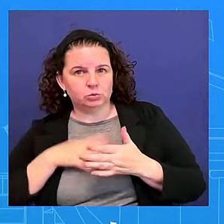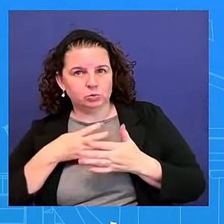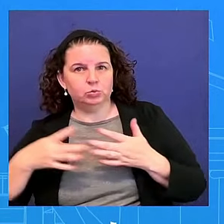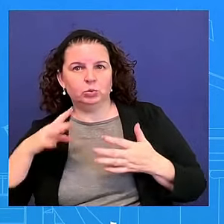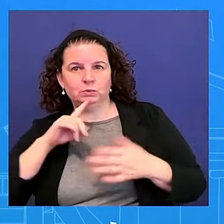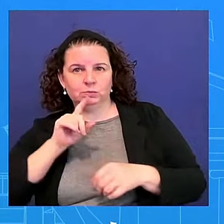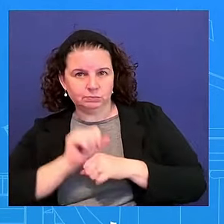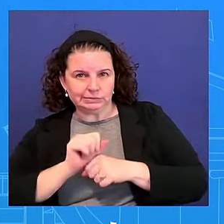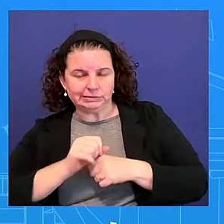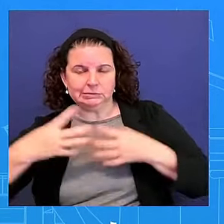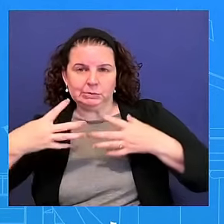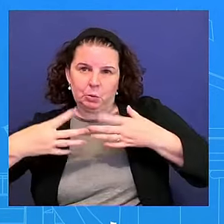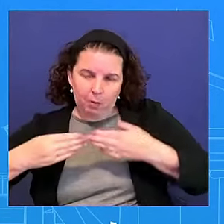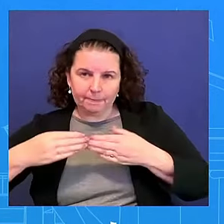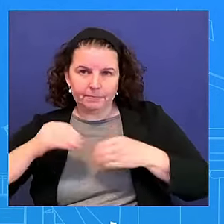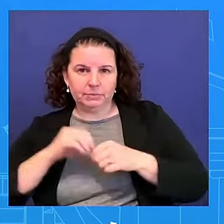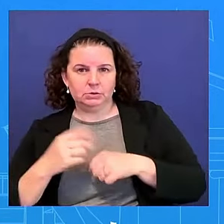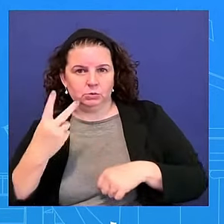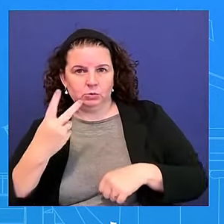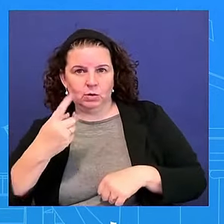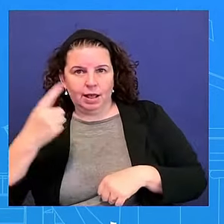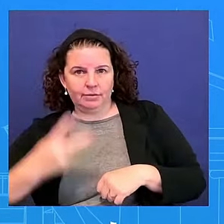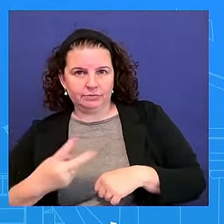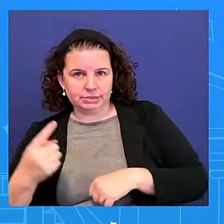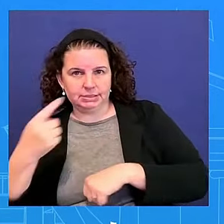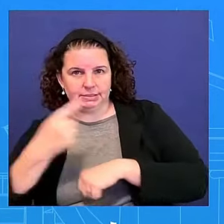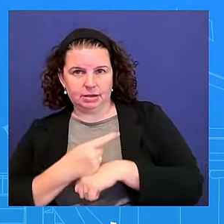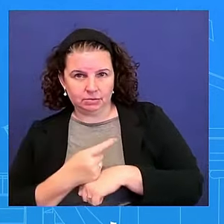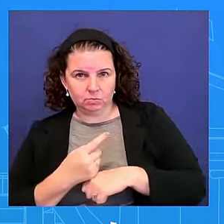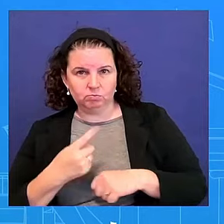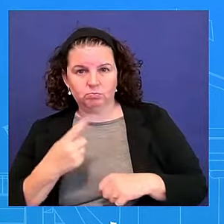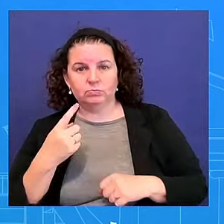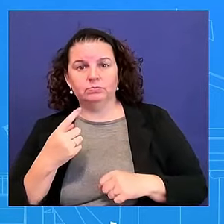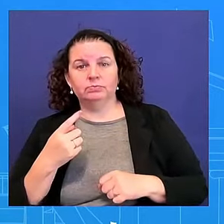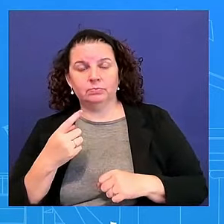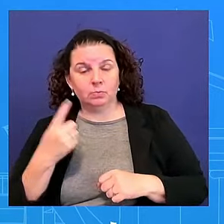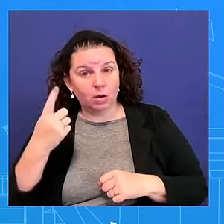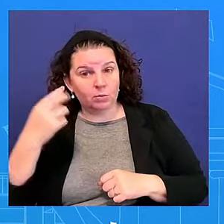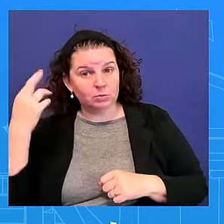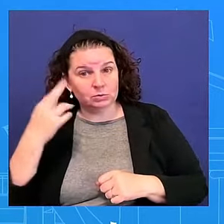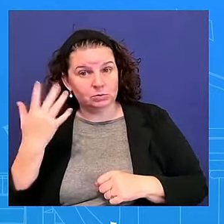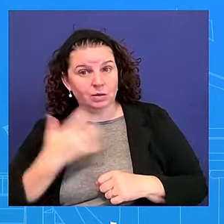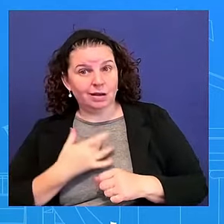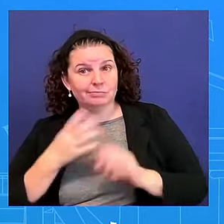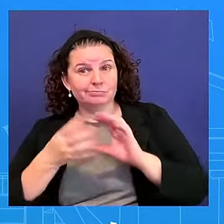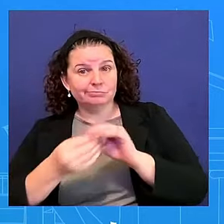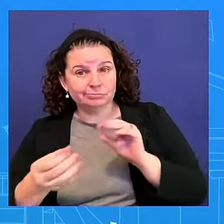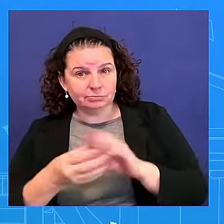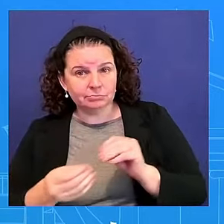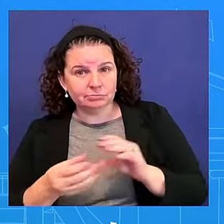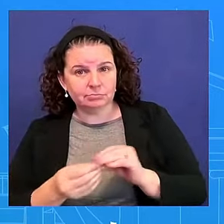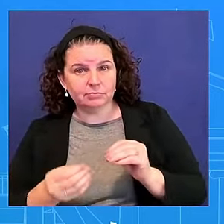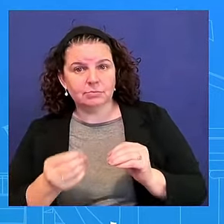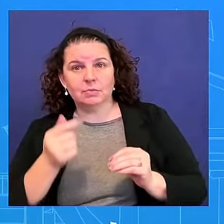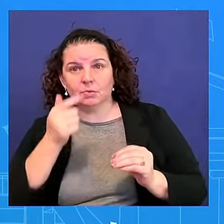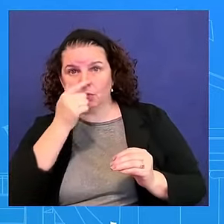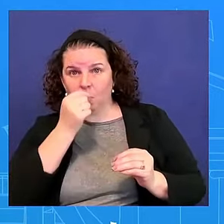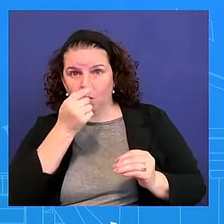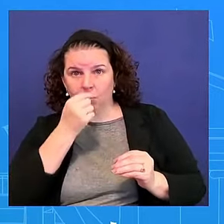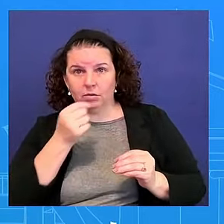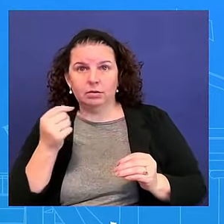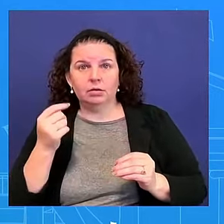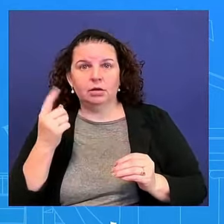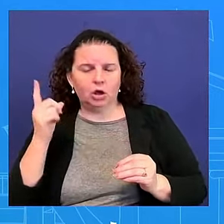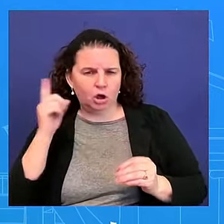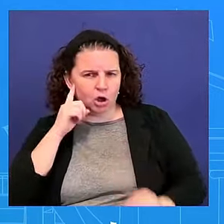know, one of the reasons that we shared that he had a cold is because during the debate in real time, everybody heard his hoarse voice, and